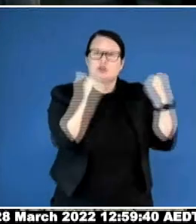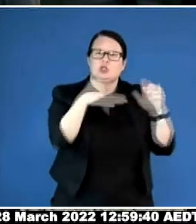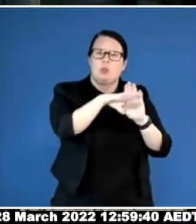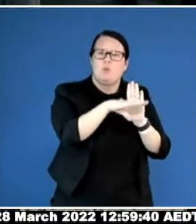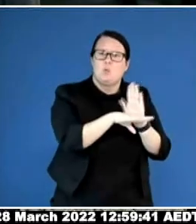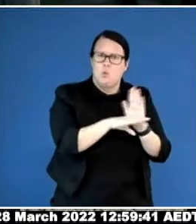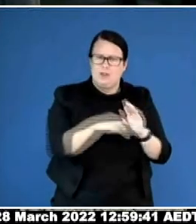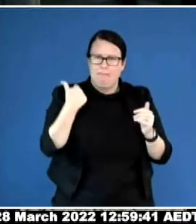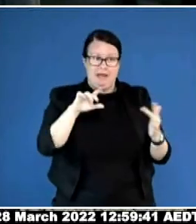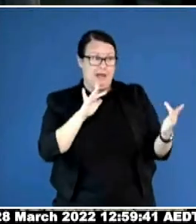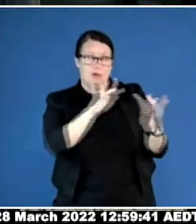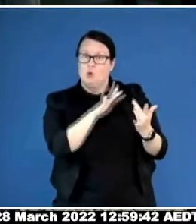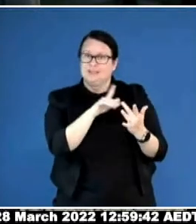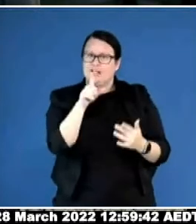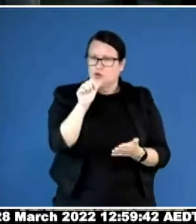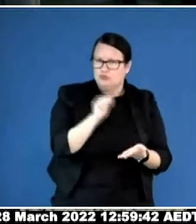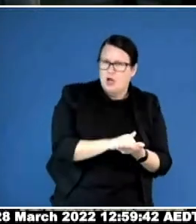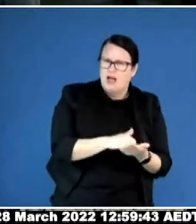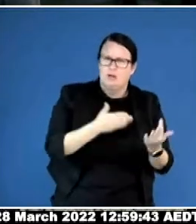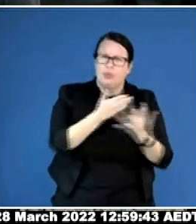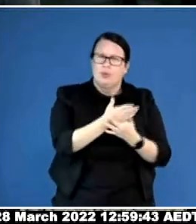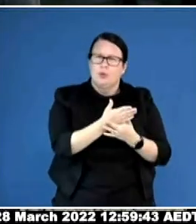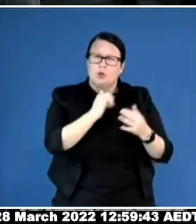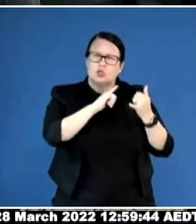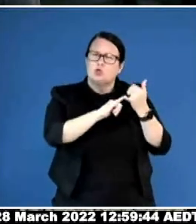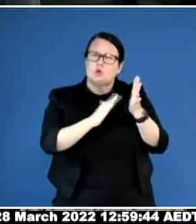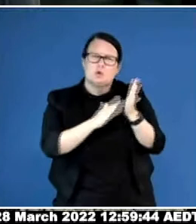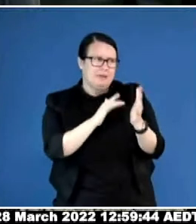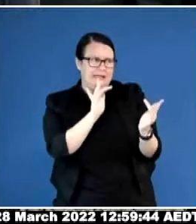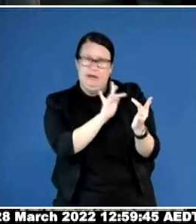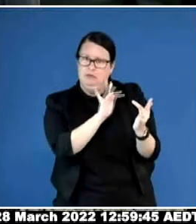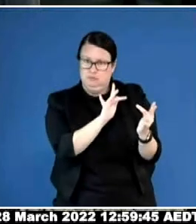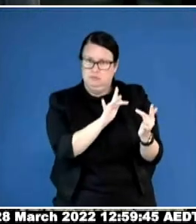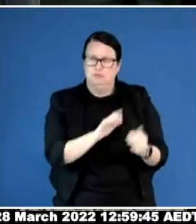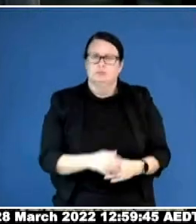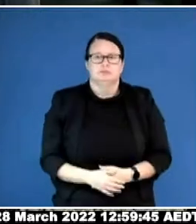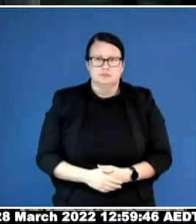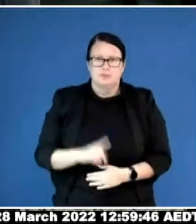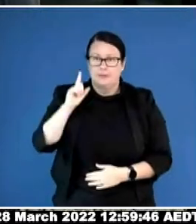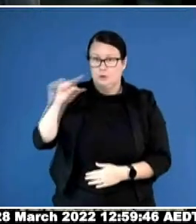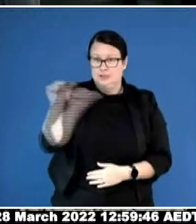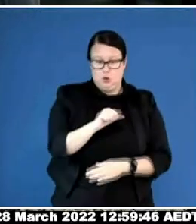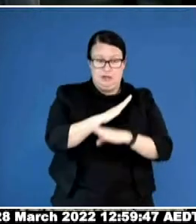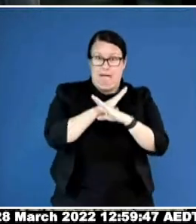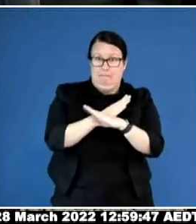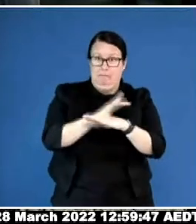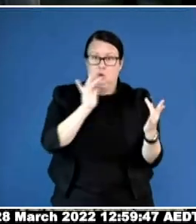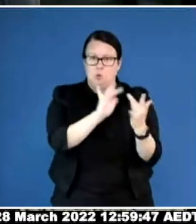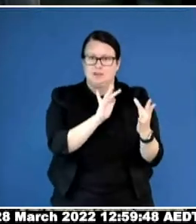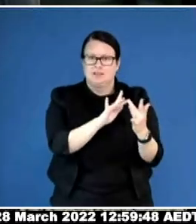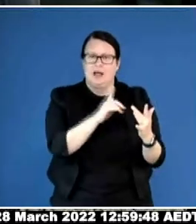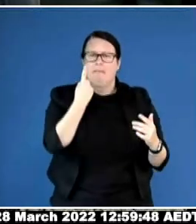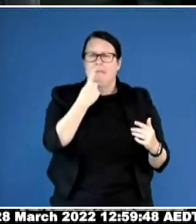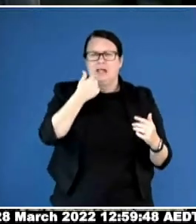you, which he did through social media, is that right? So he wasn't to have any contact with you, but a friend of